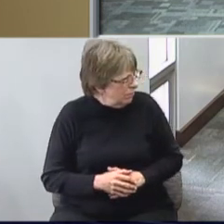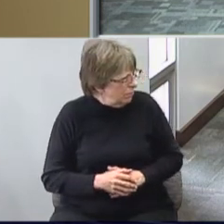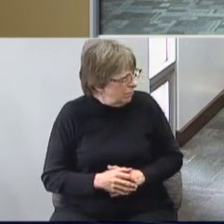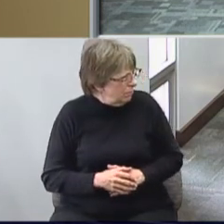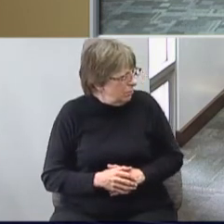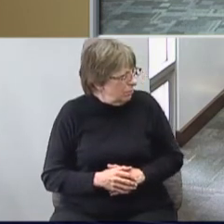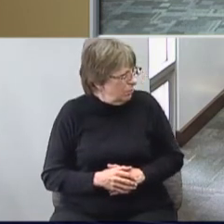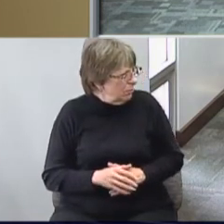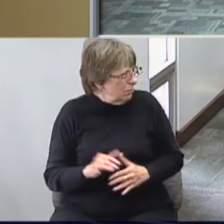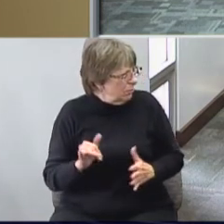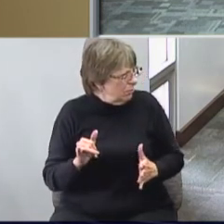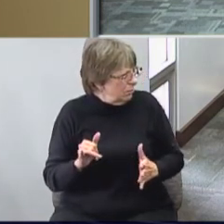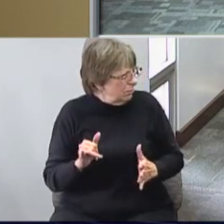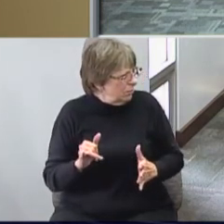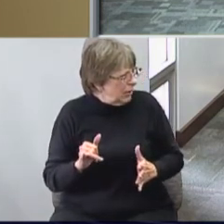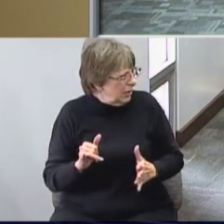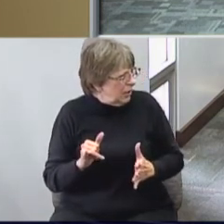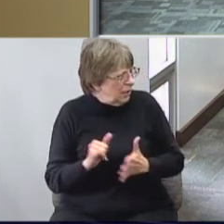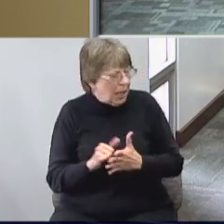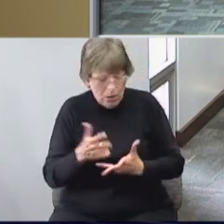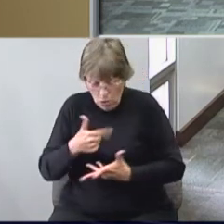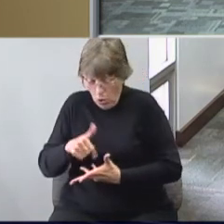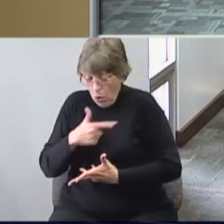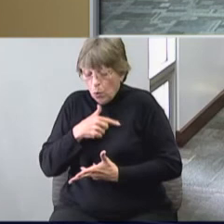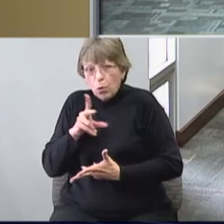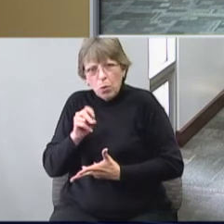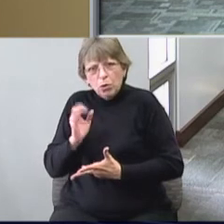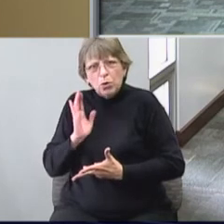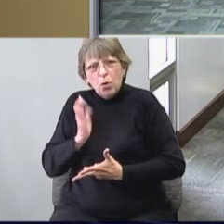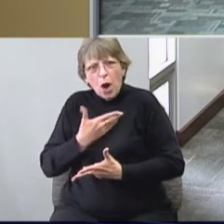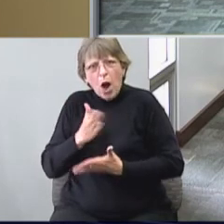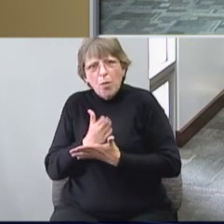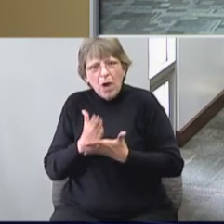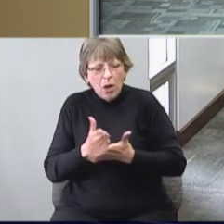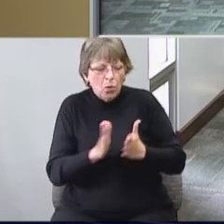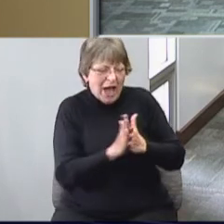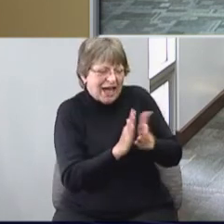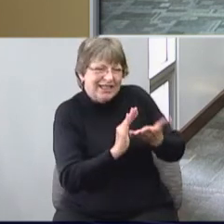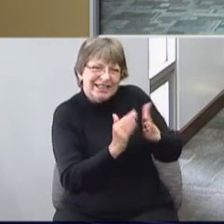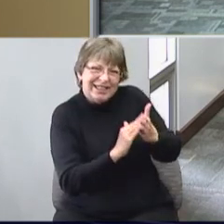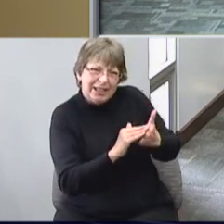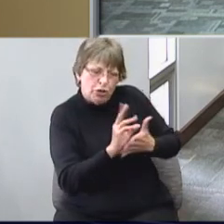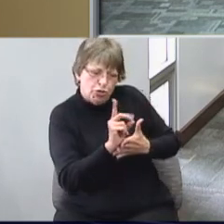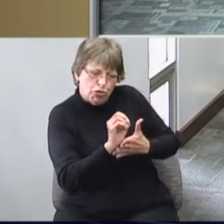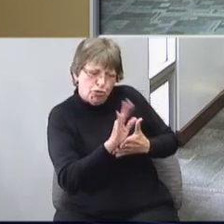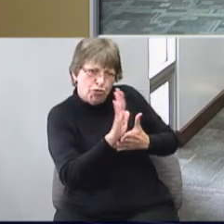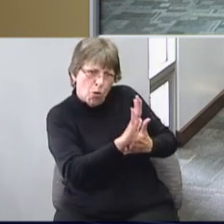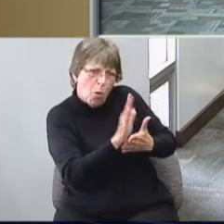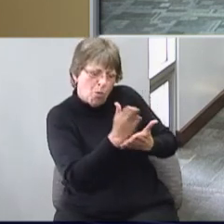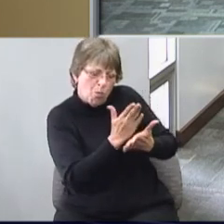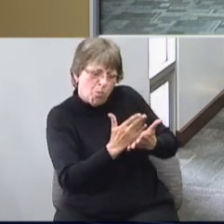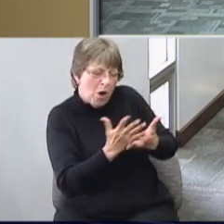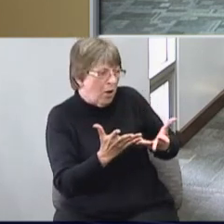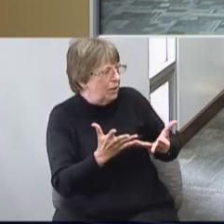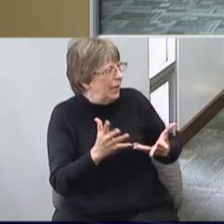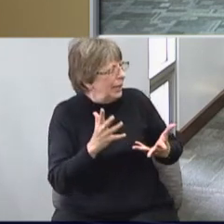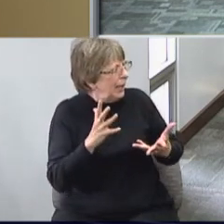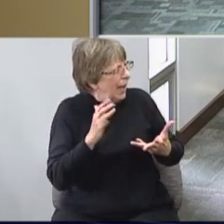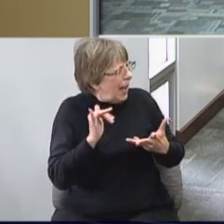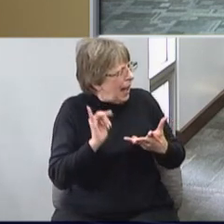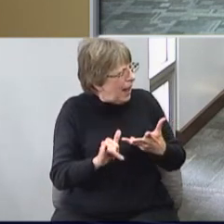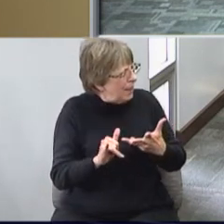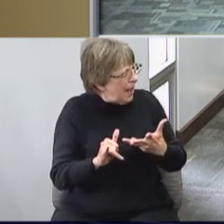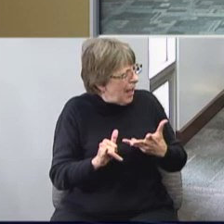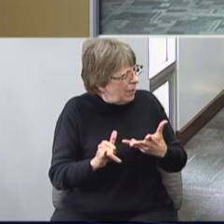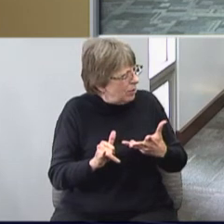that we will do our part and we would ask you to do your part. And that was